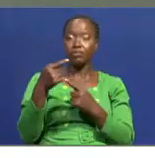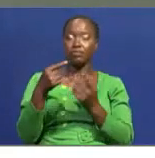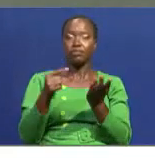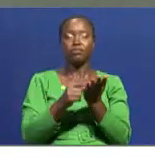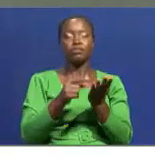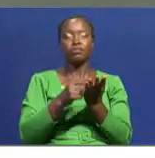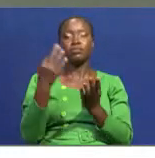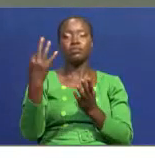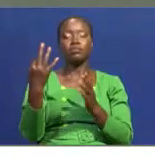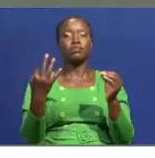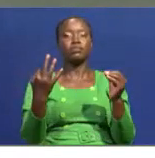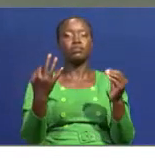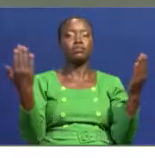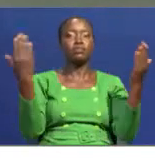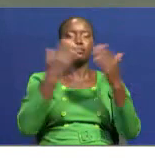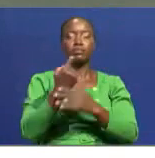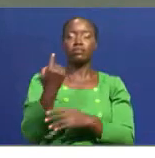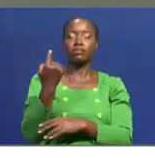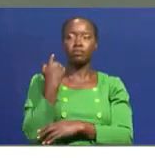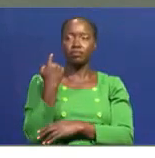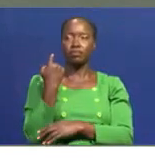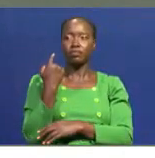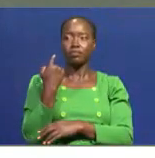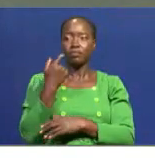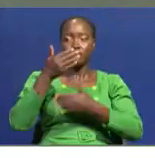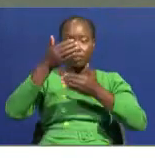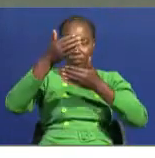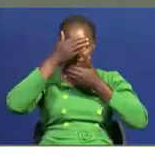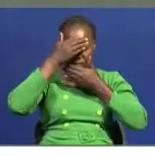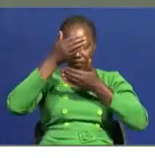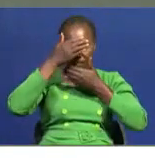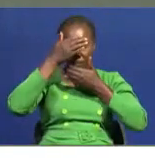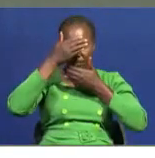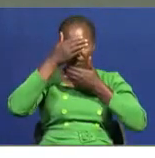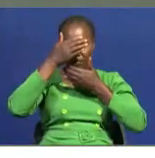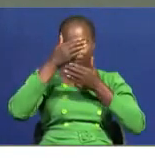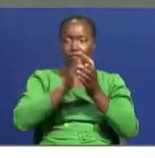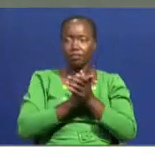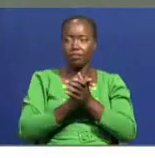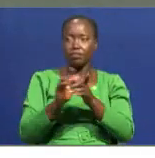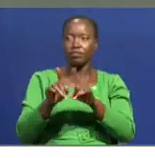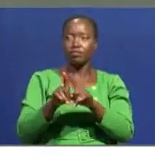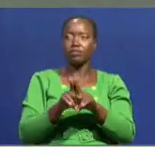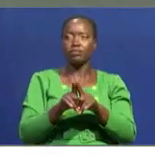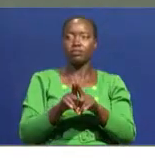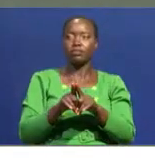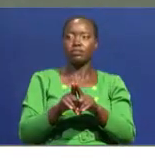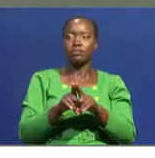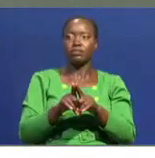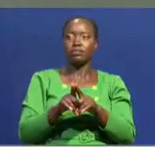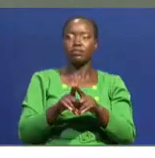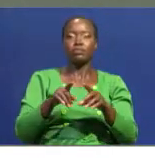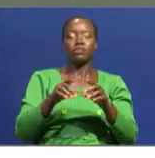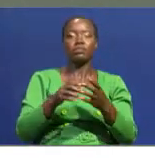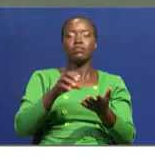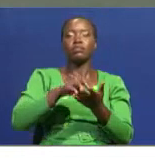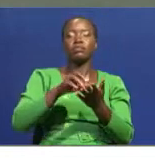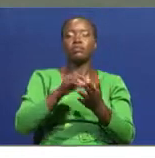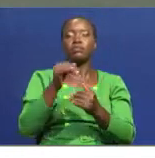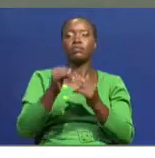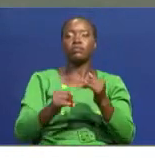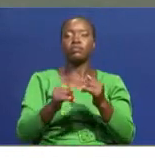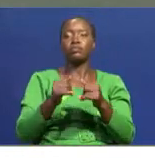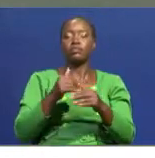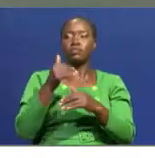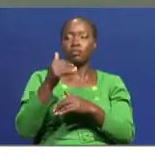3-0 in Kumasi last night. Now, meanwhile, Morocco's Renaissance Barken secured a spot in the final after the